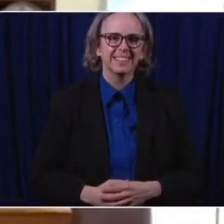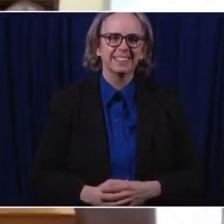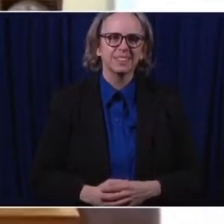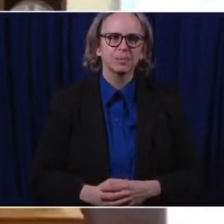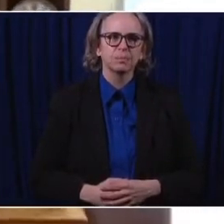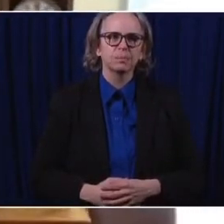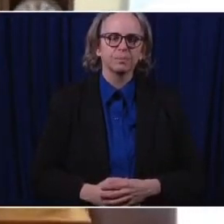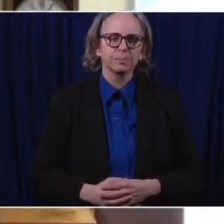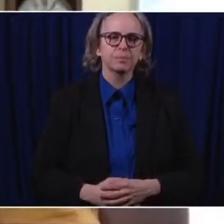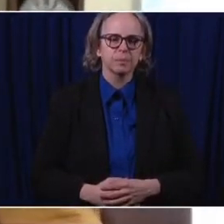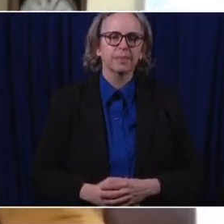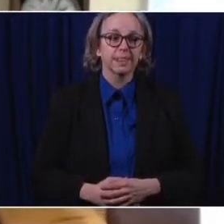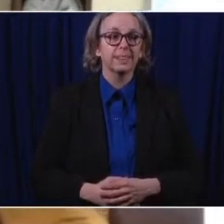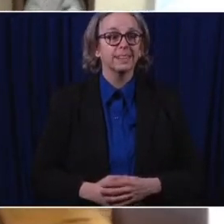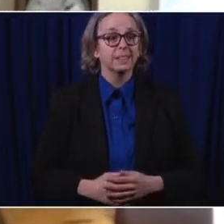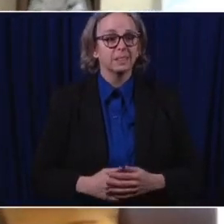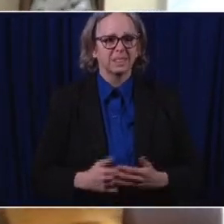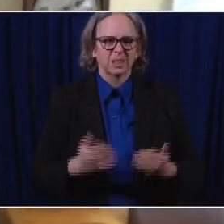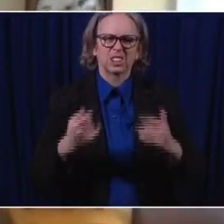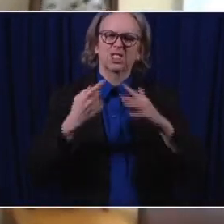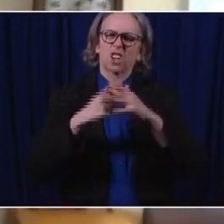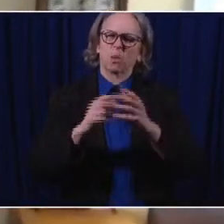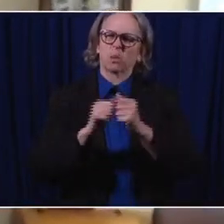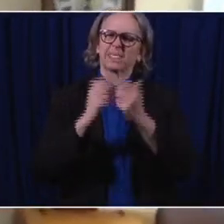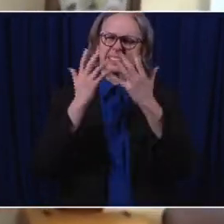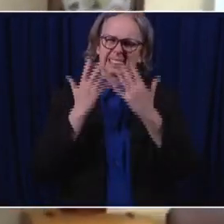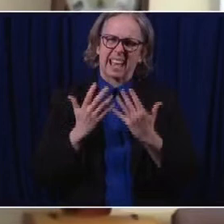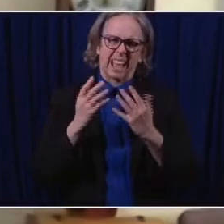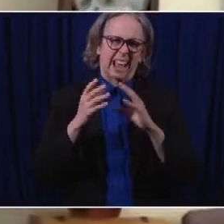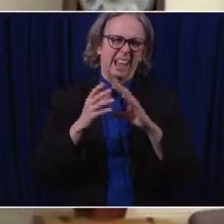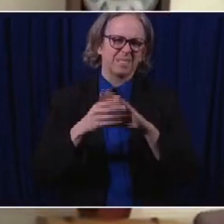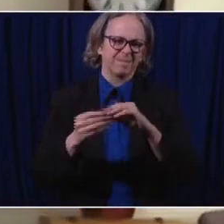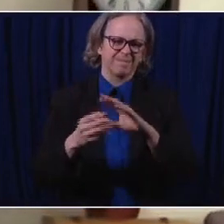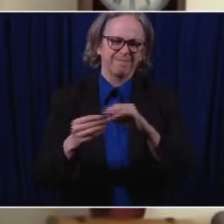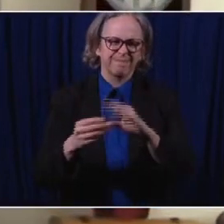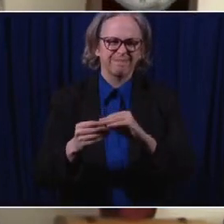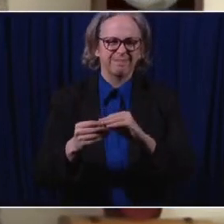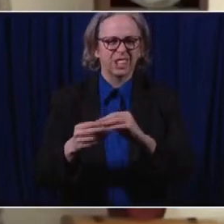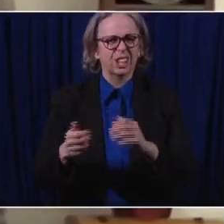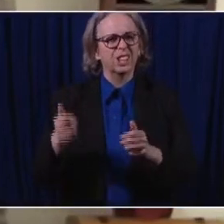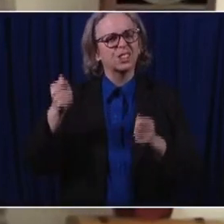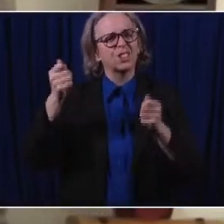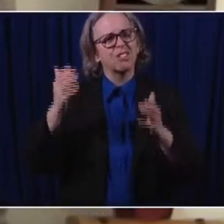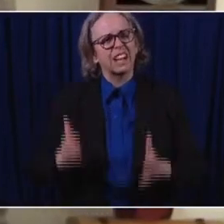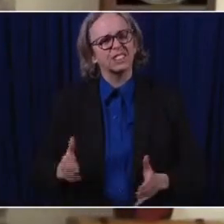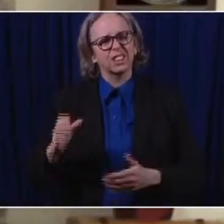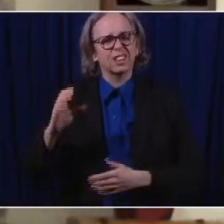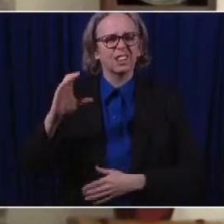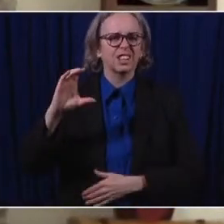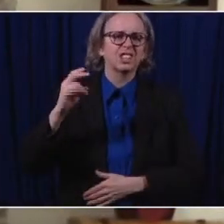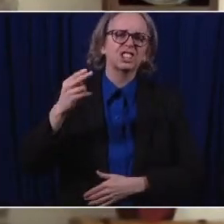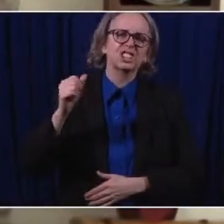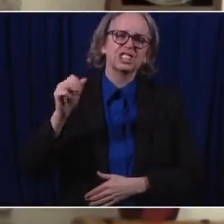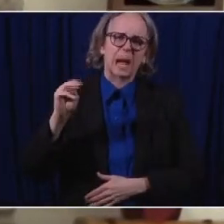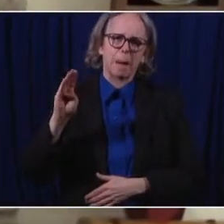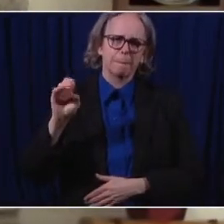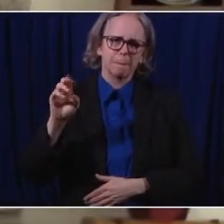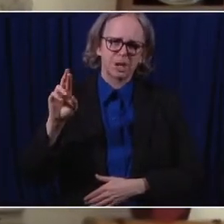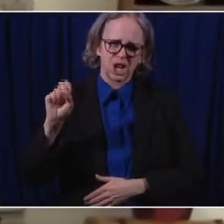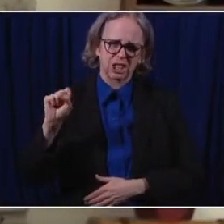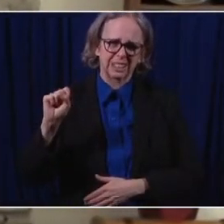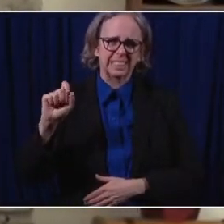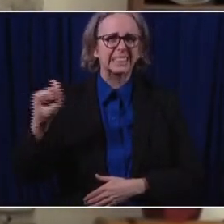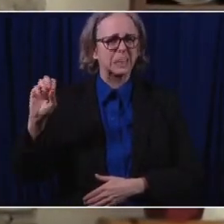We start off with some sad news. Director Chambers Smith of the Ohio Department of Rehabilitation and Corrections has notified me today